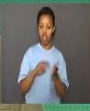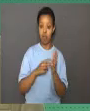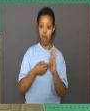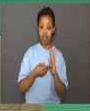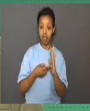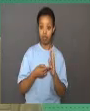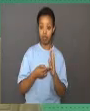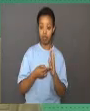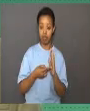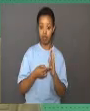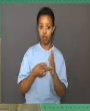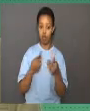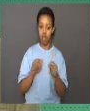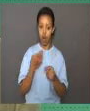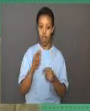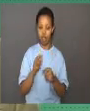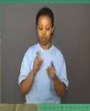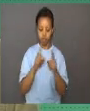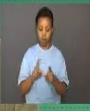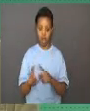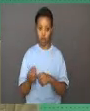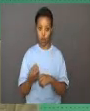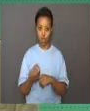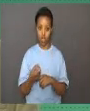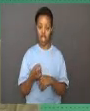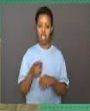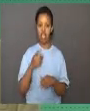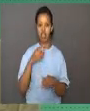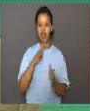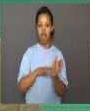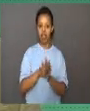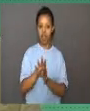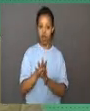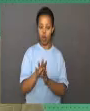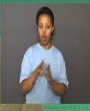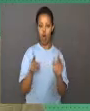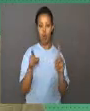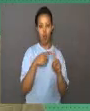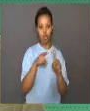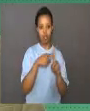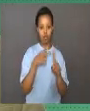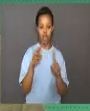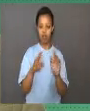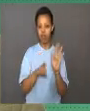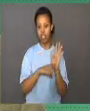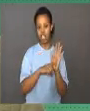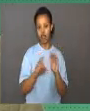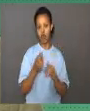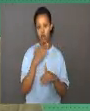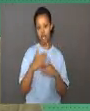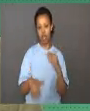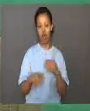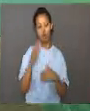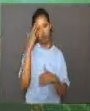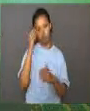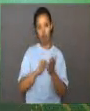that stains bacteria to establish if they are Gram positive or Gram